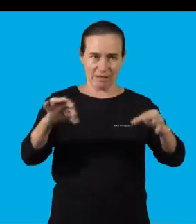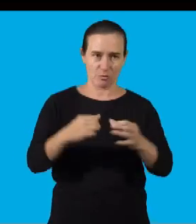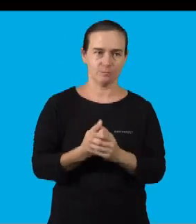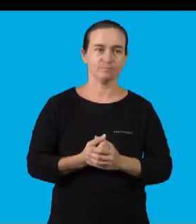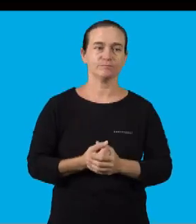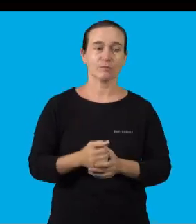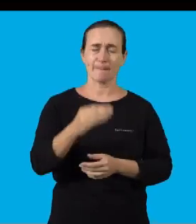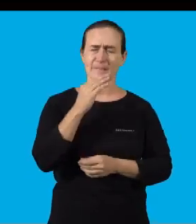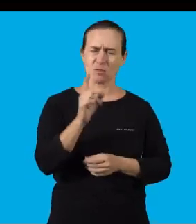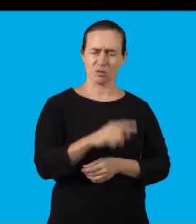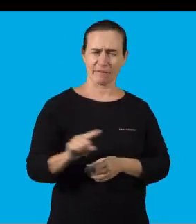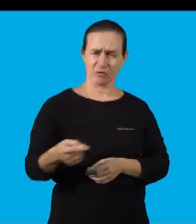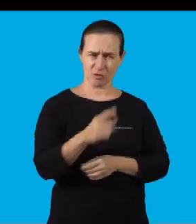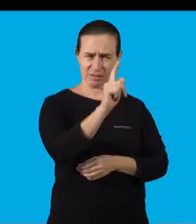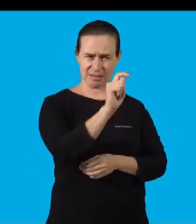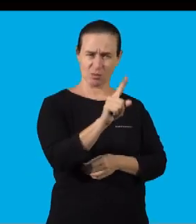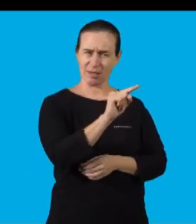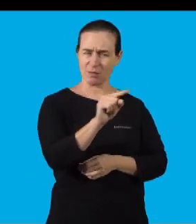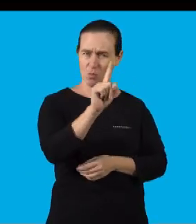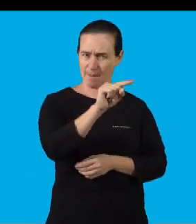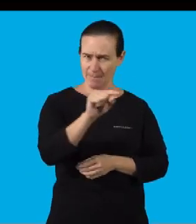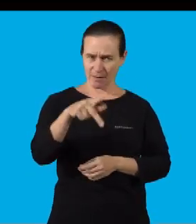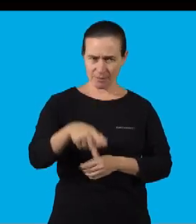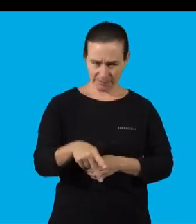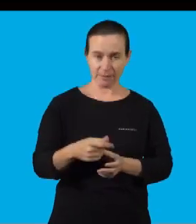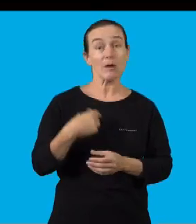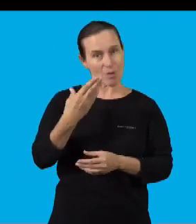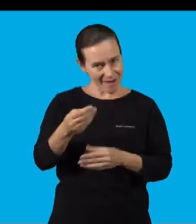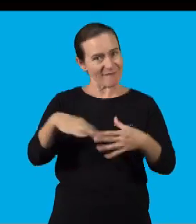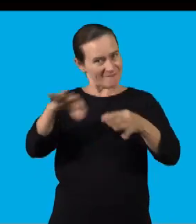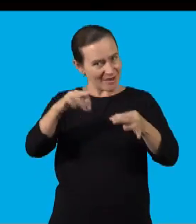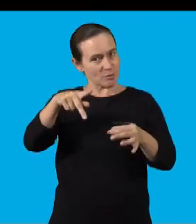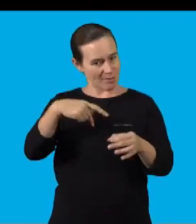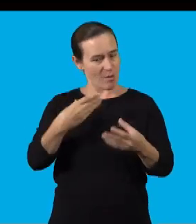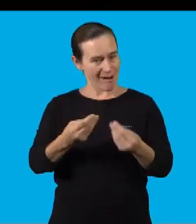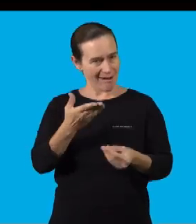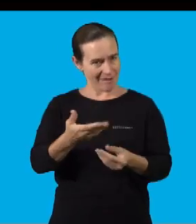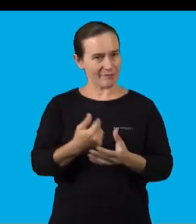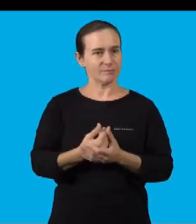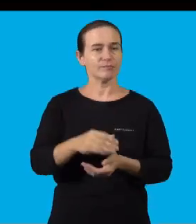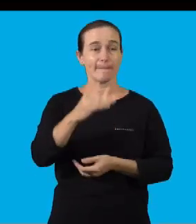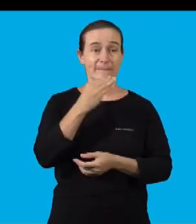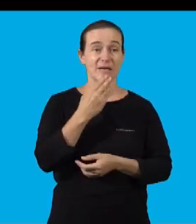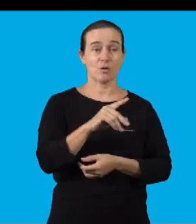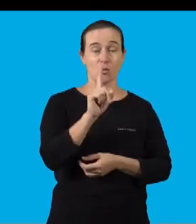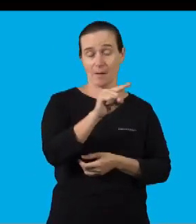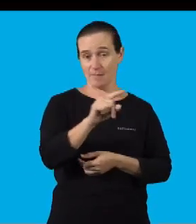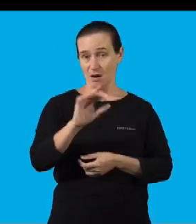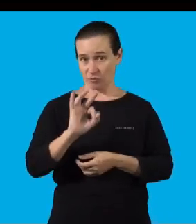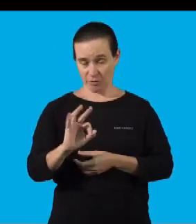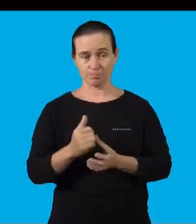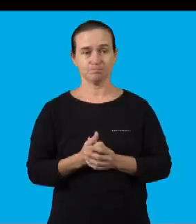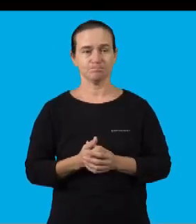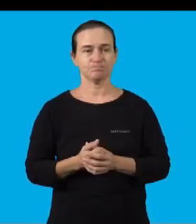terms. So we know that our first term was 1 minus p. And since as well we have the value of p, that means it's